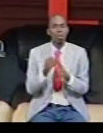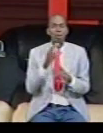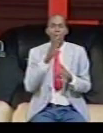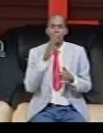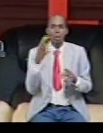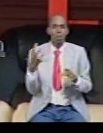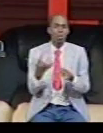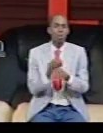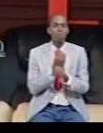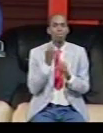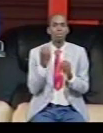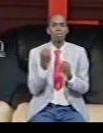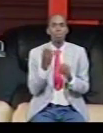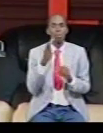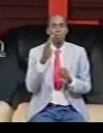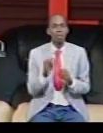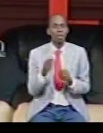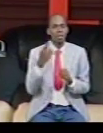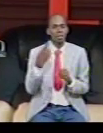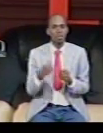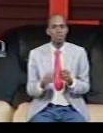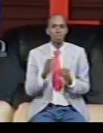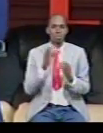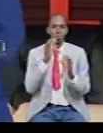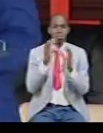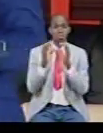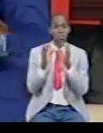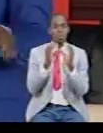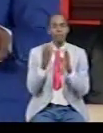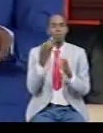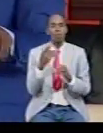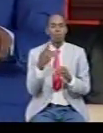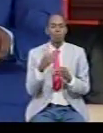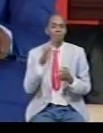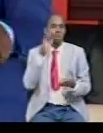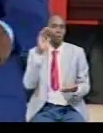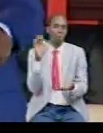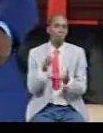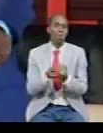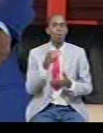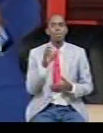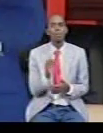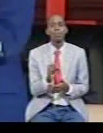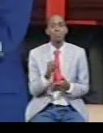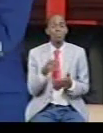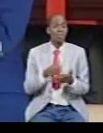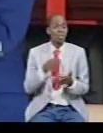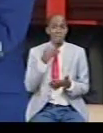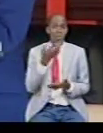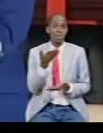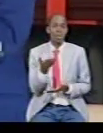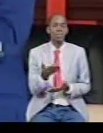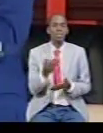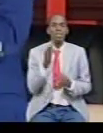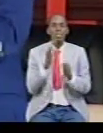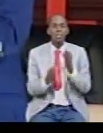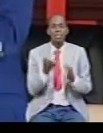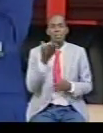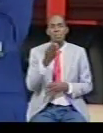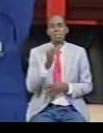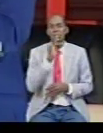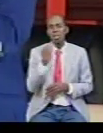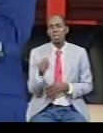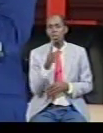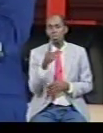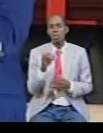be won by the conversation of their wives. It says, if there's anyone having